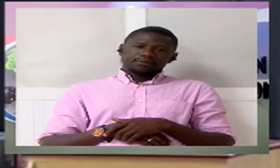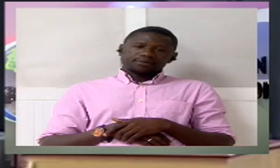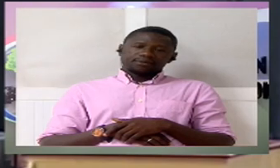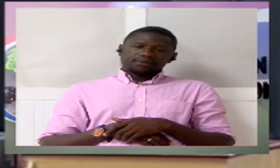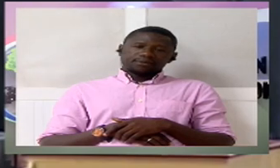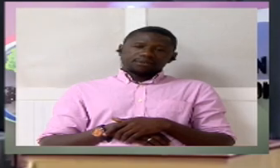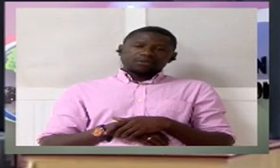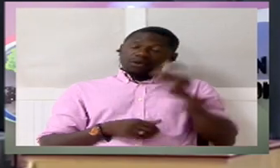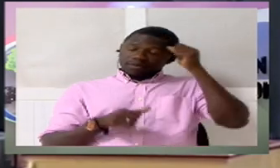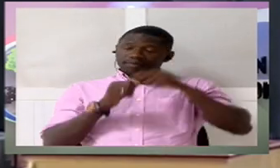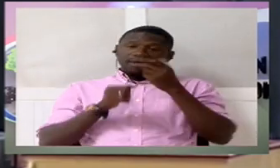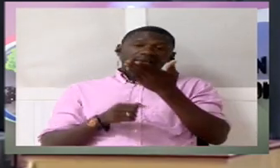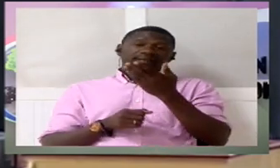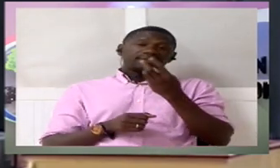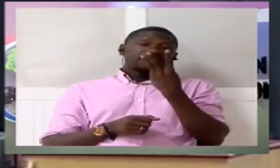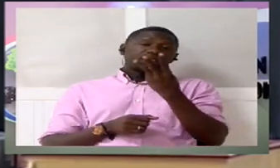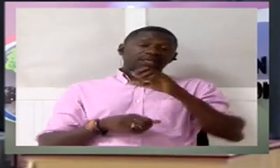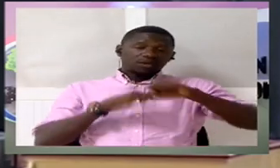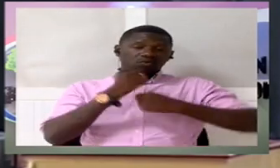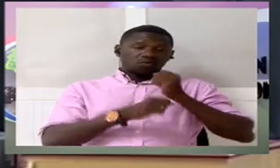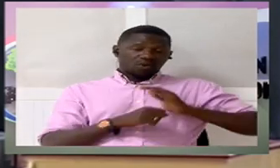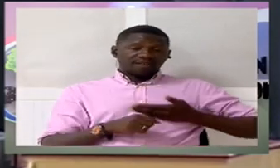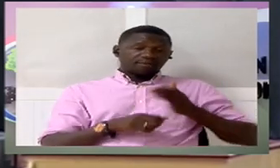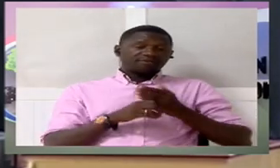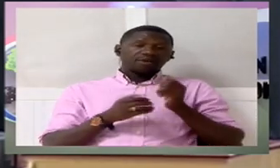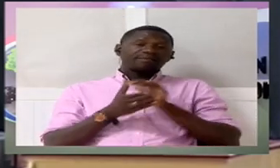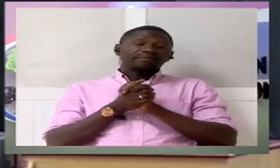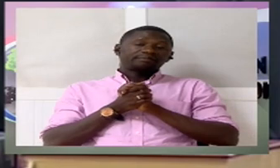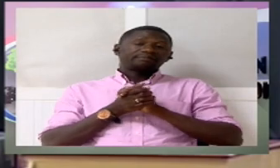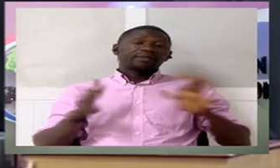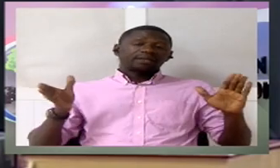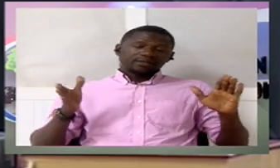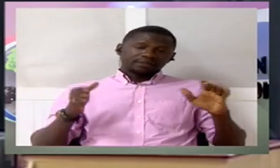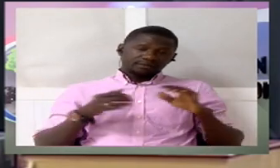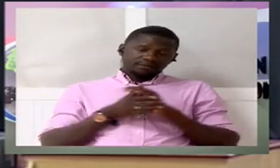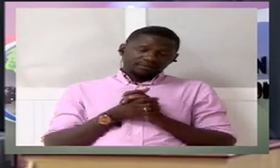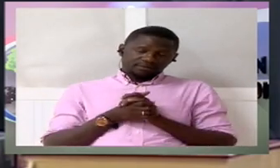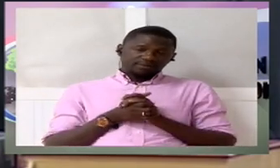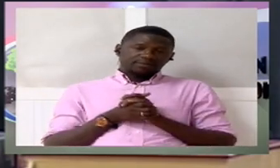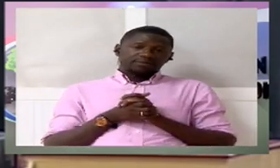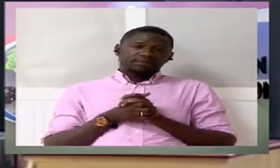here. You know, he had three wives. Those that he separated with.